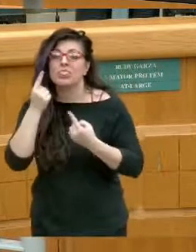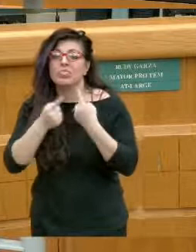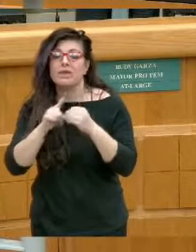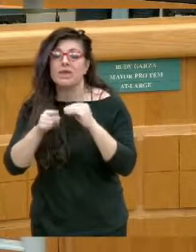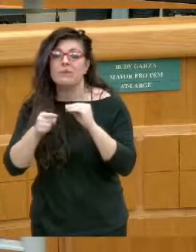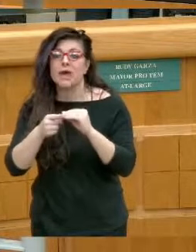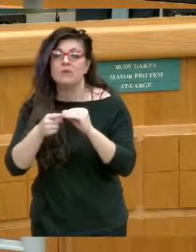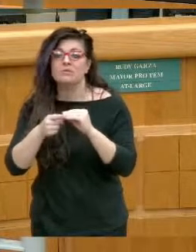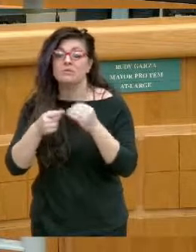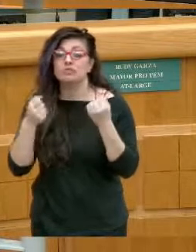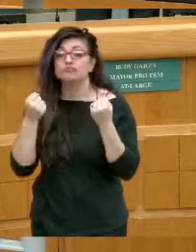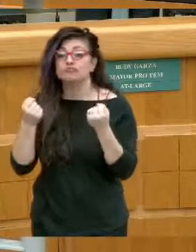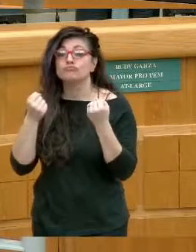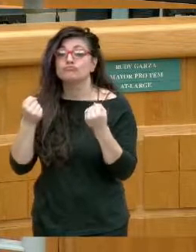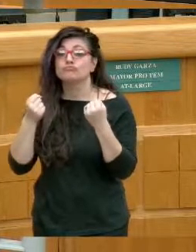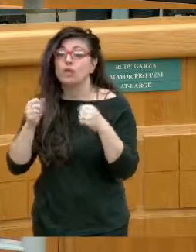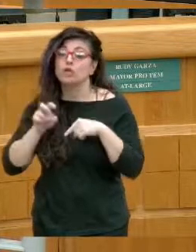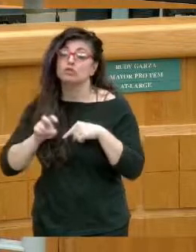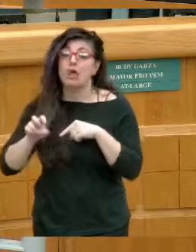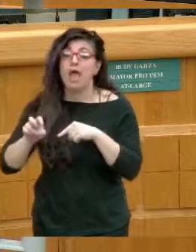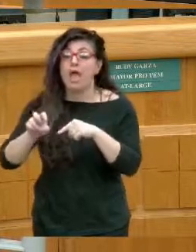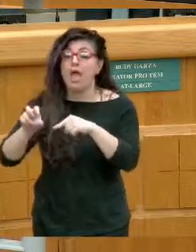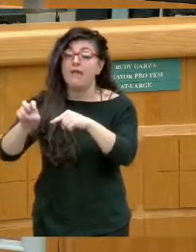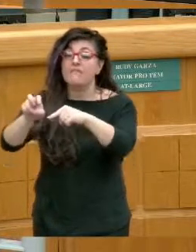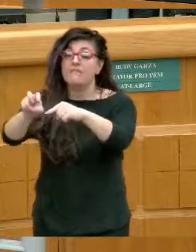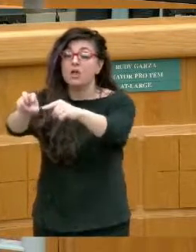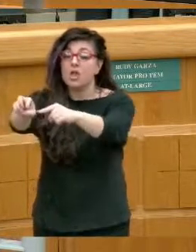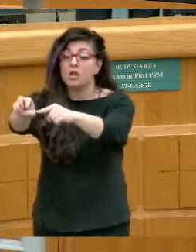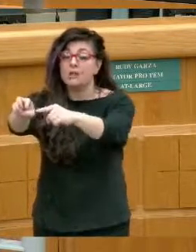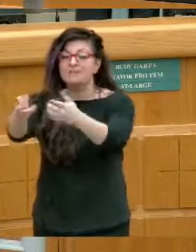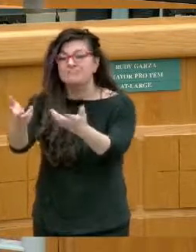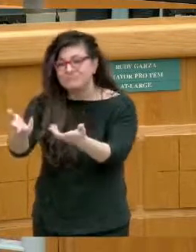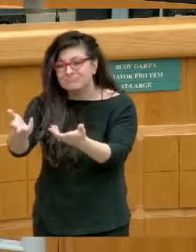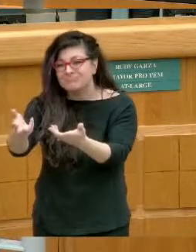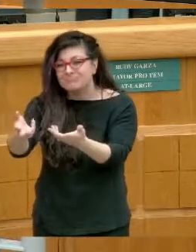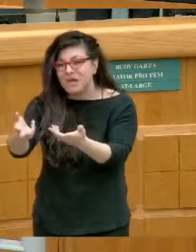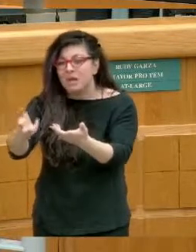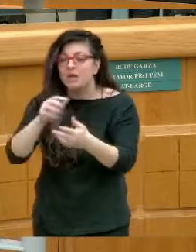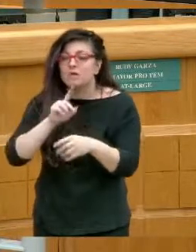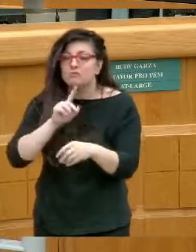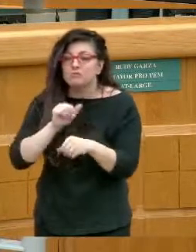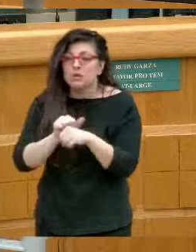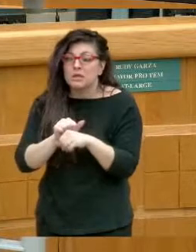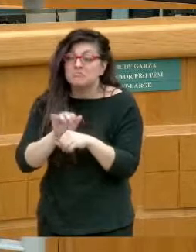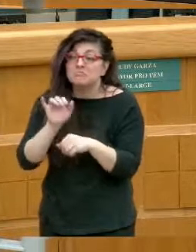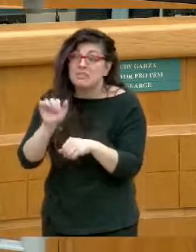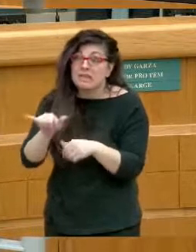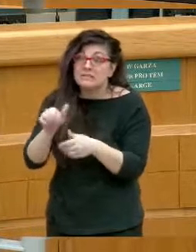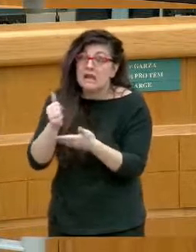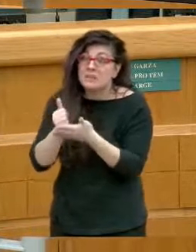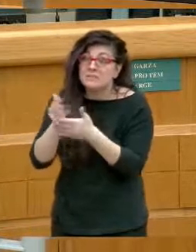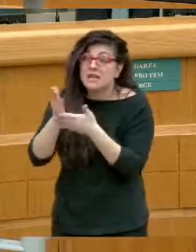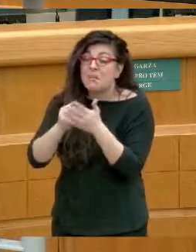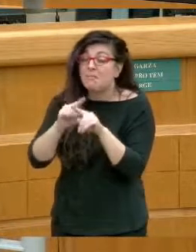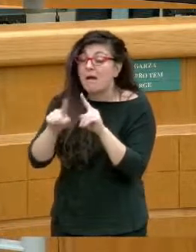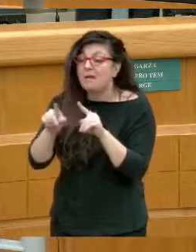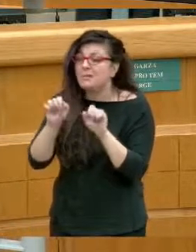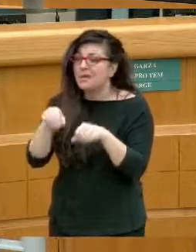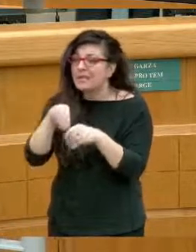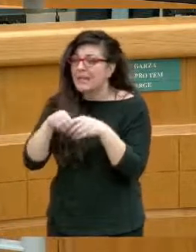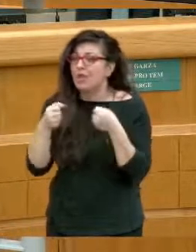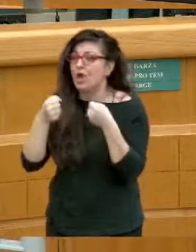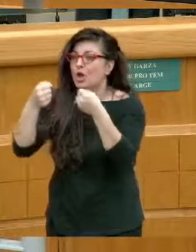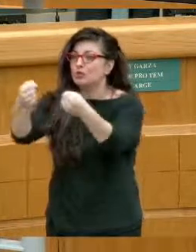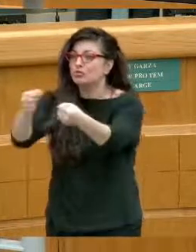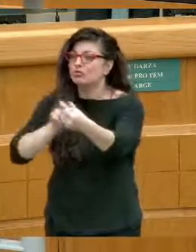informative, you could travel a long way and not really come in contact with anybody. Another thing that I'll point out is that things like